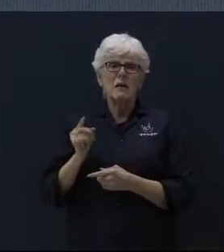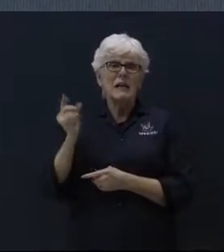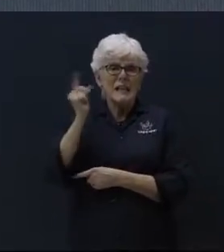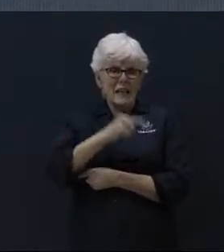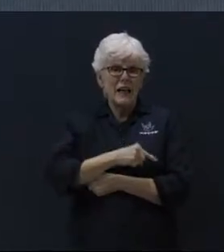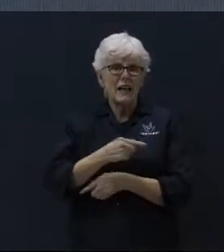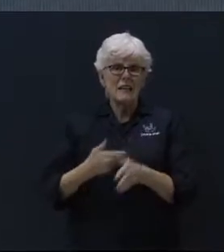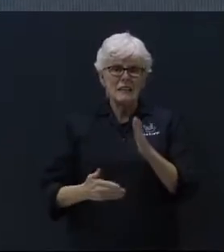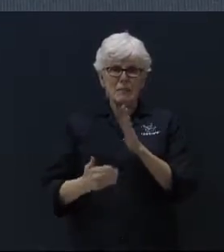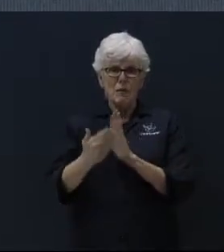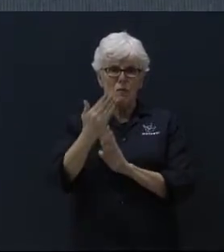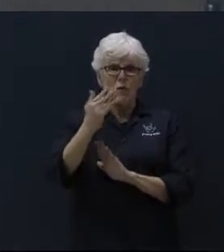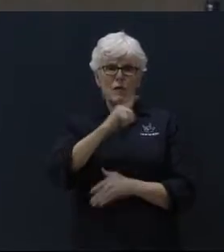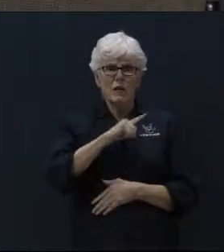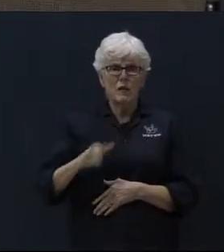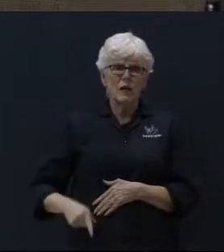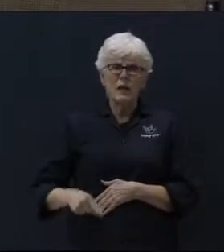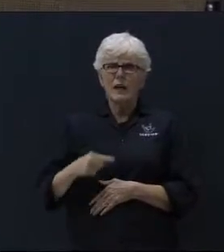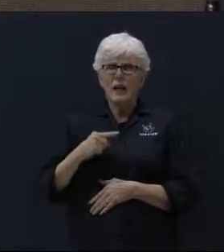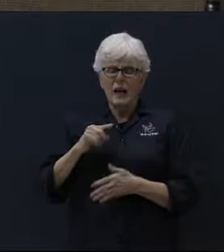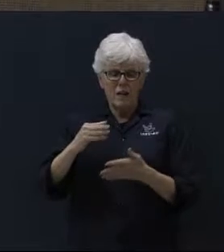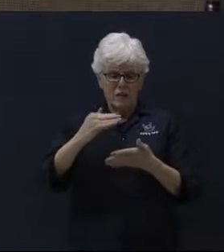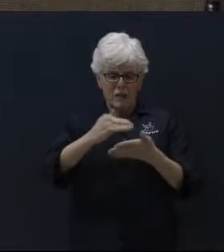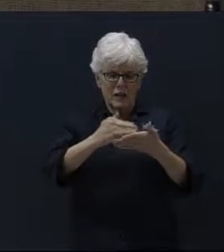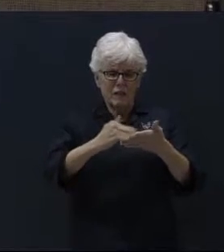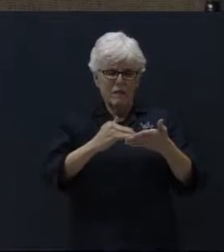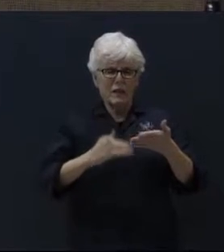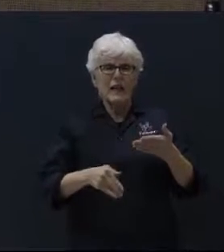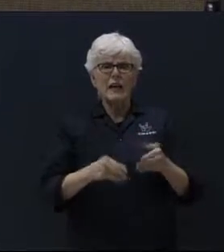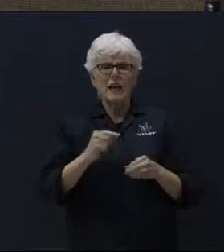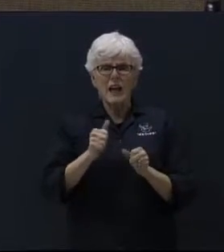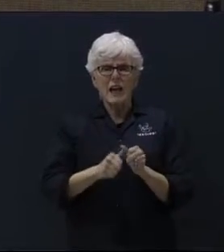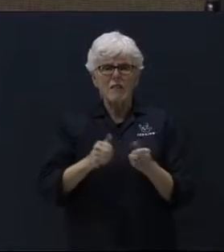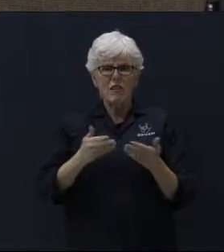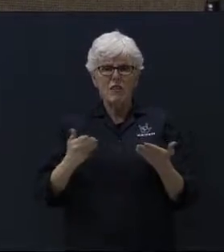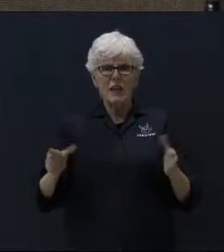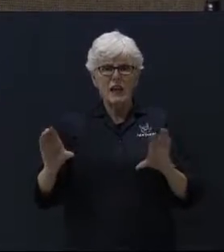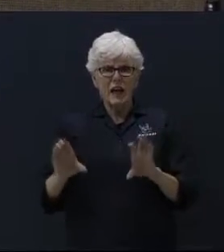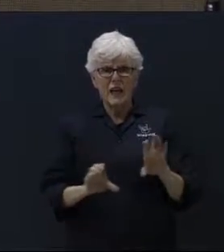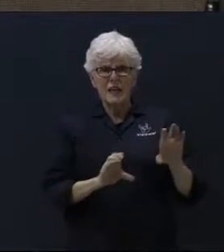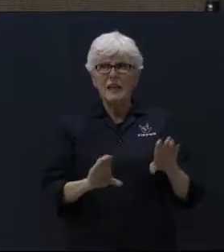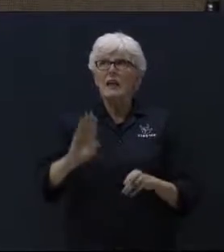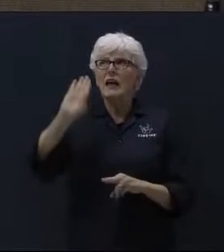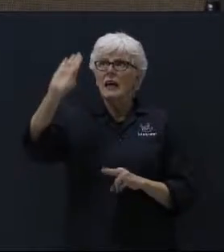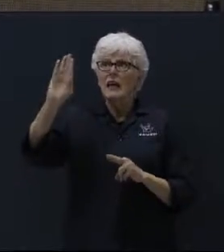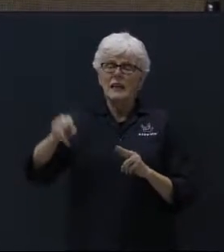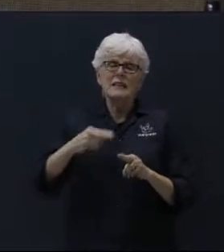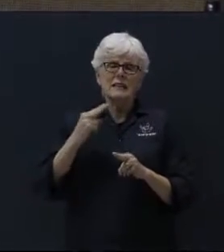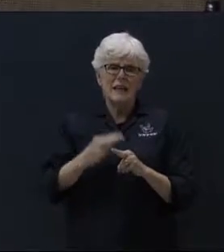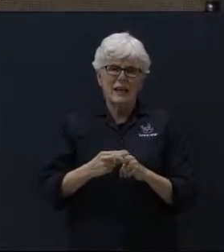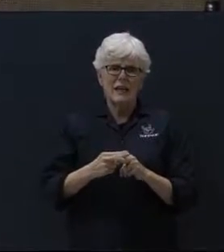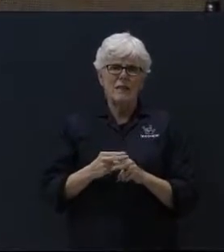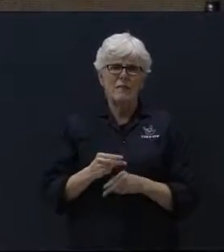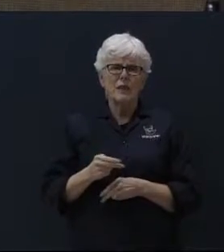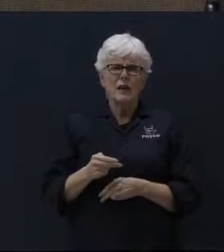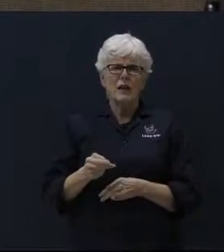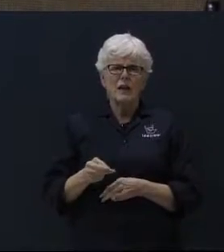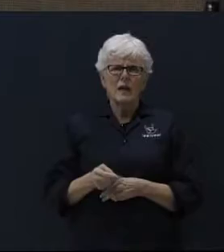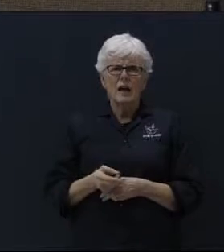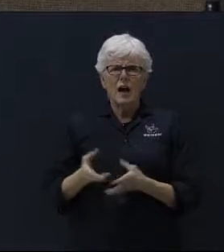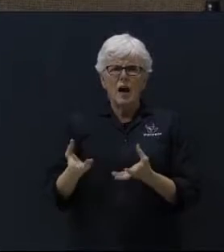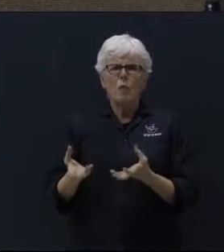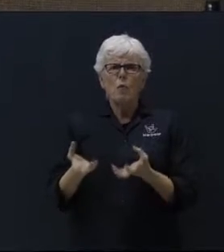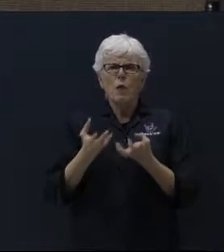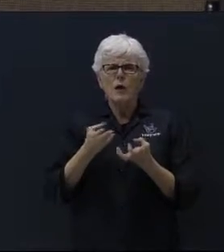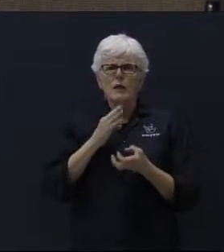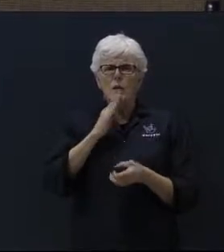before the Lord and I'm going to give an account of what I did in his name. And I want to be